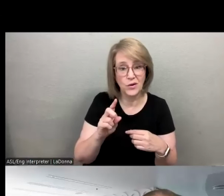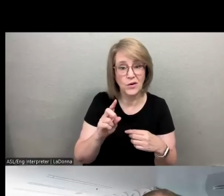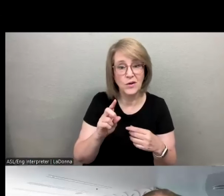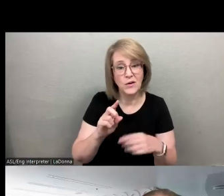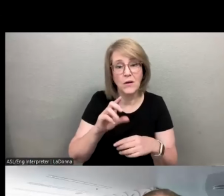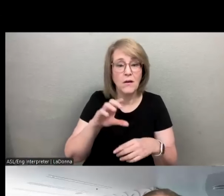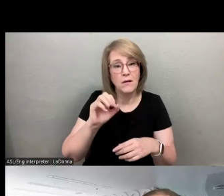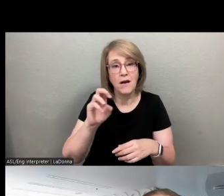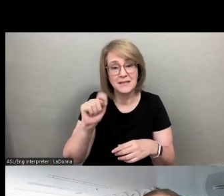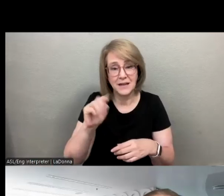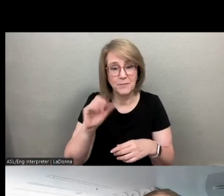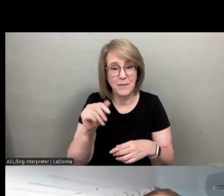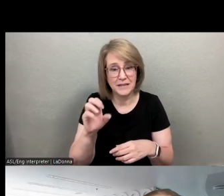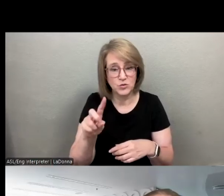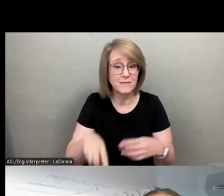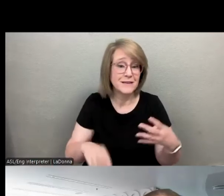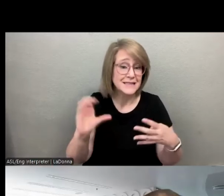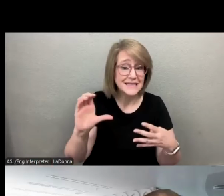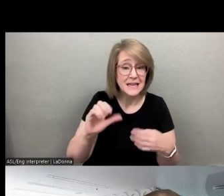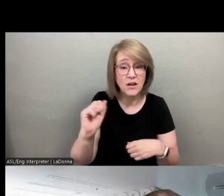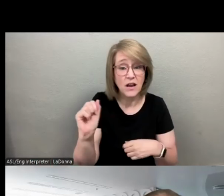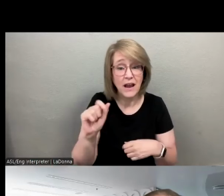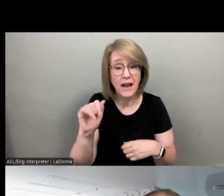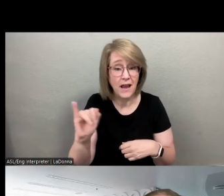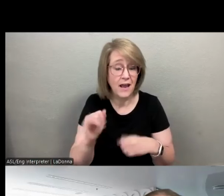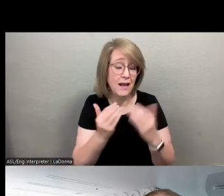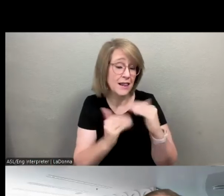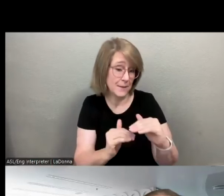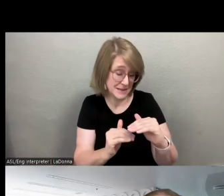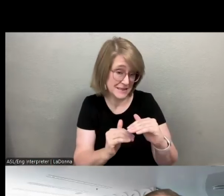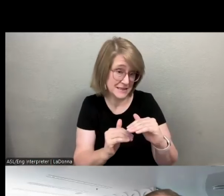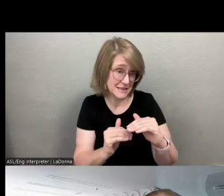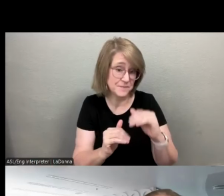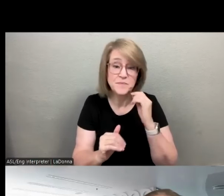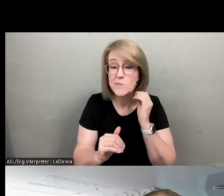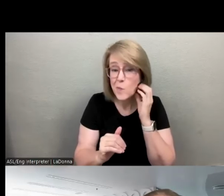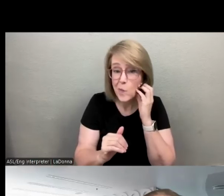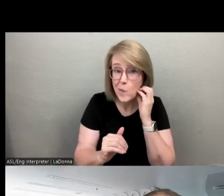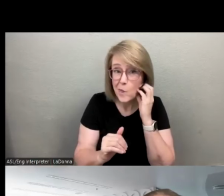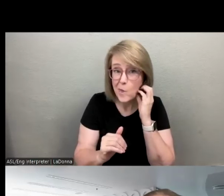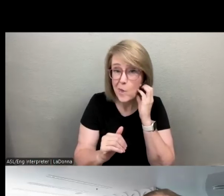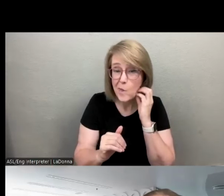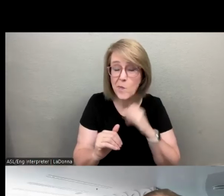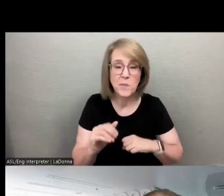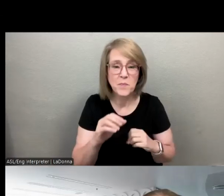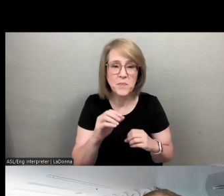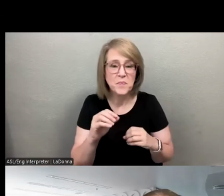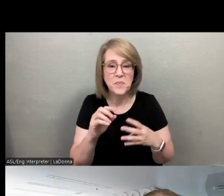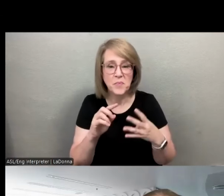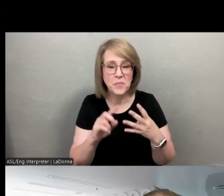options. Everybody vote. Sarah, as you look at these, what's happening? What are you